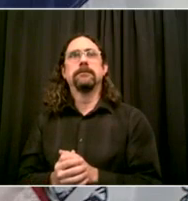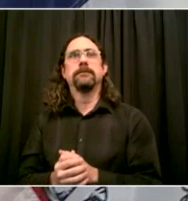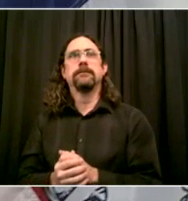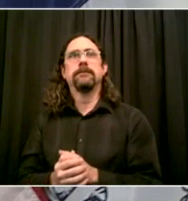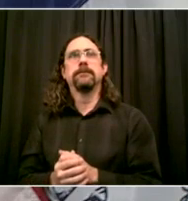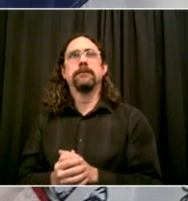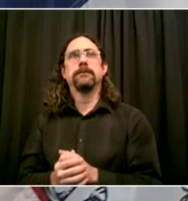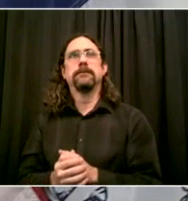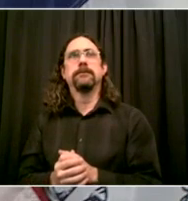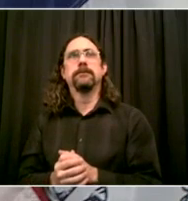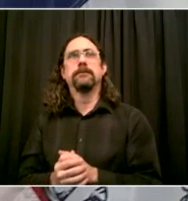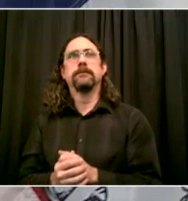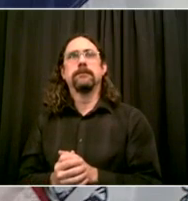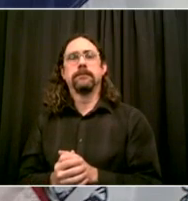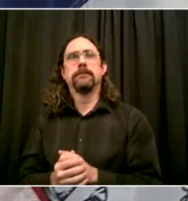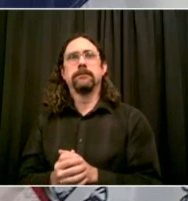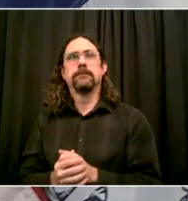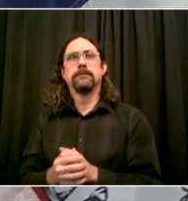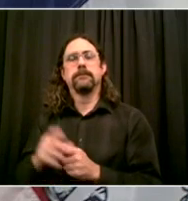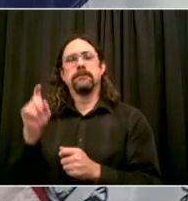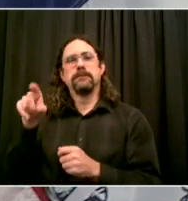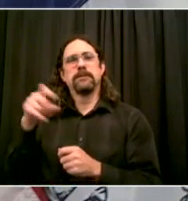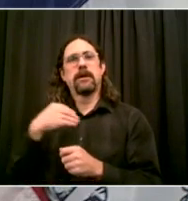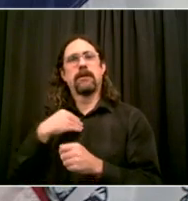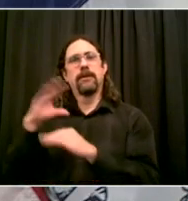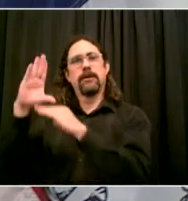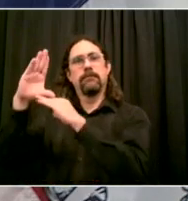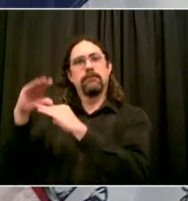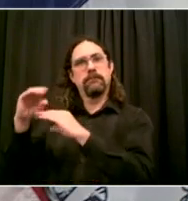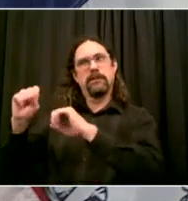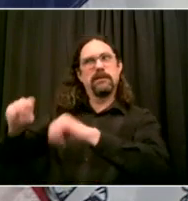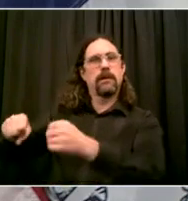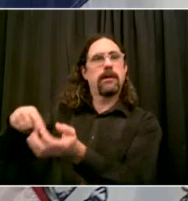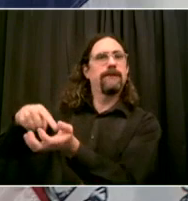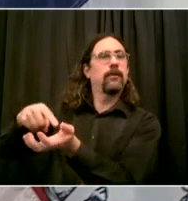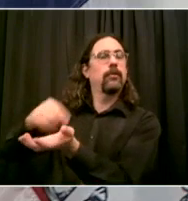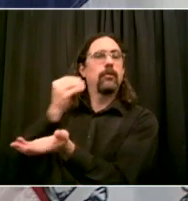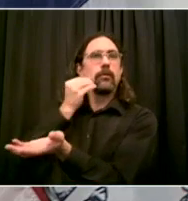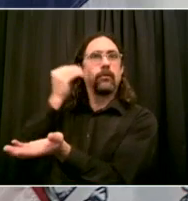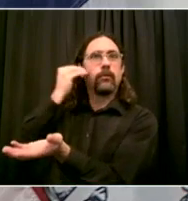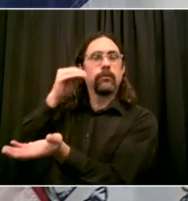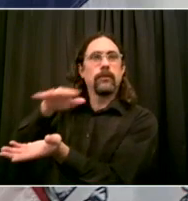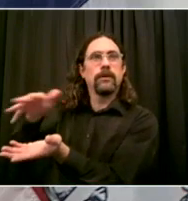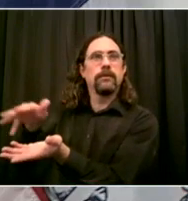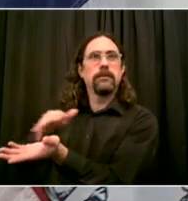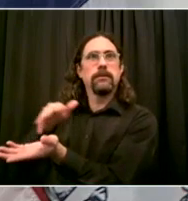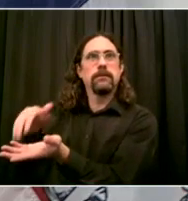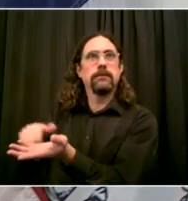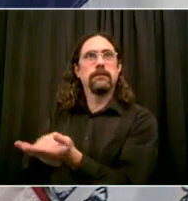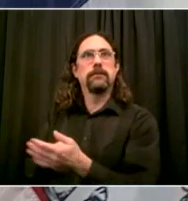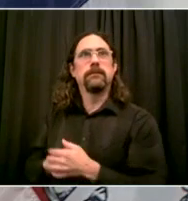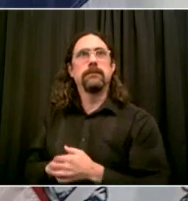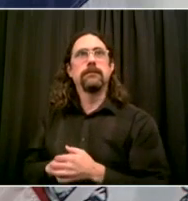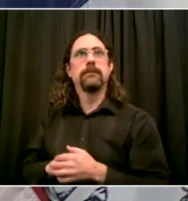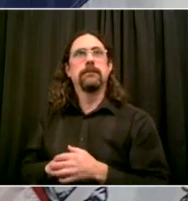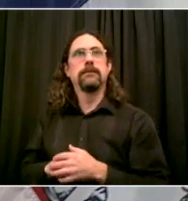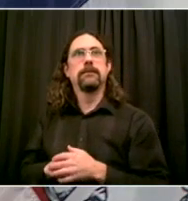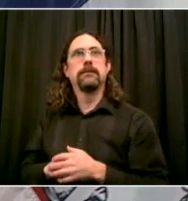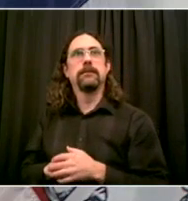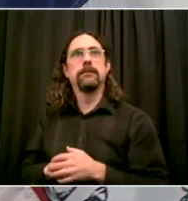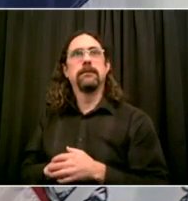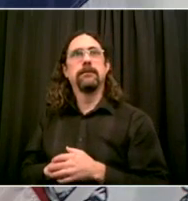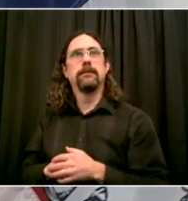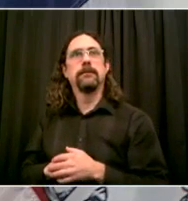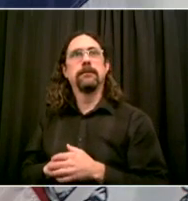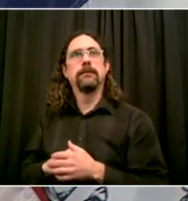it's 80% of the citywide AMI, but the Flushing AMI is less than half that.